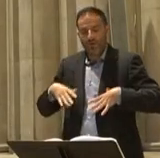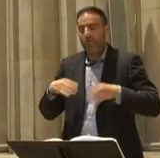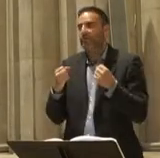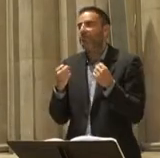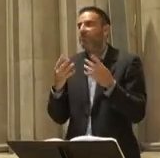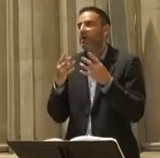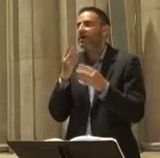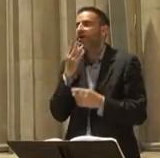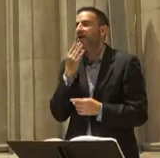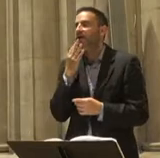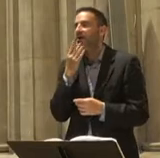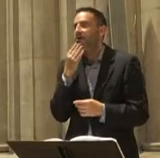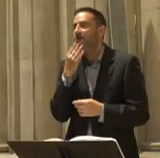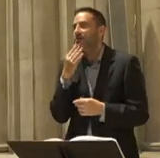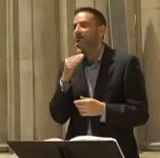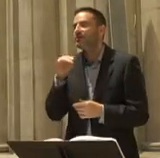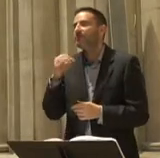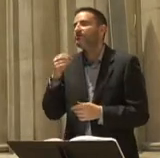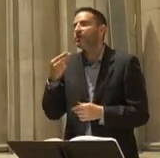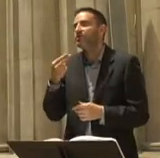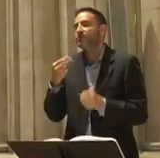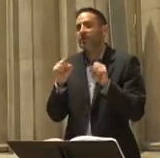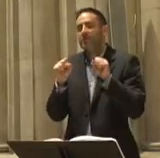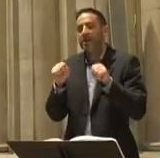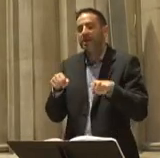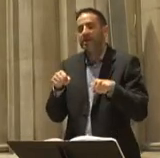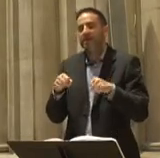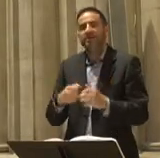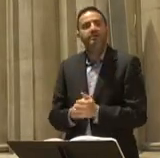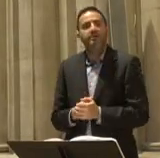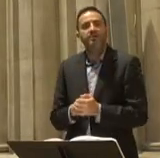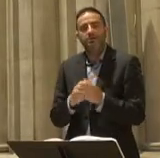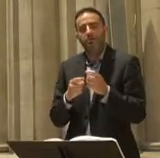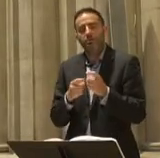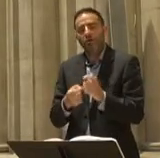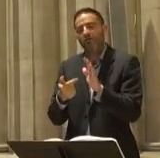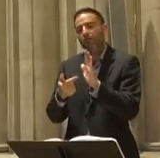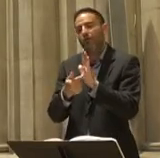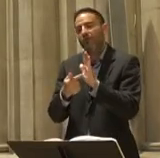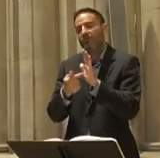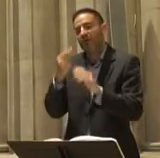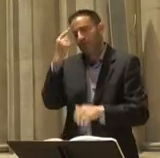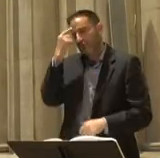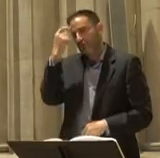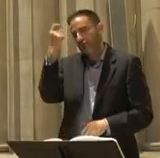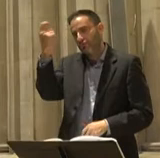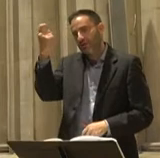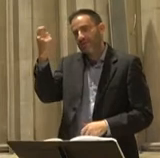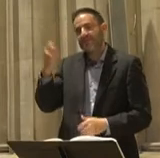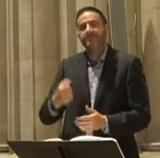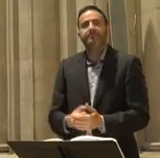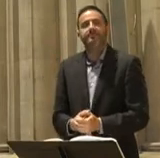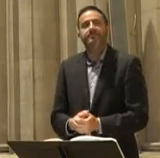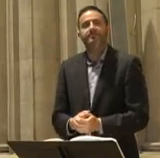diversity of Joseph's ability to give representation to the dreams and visions that he